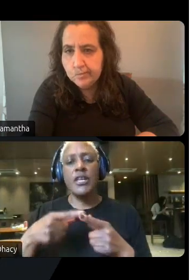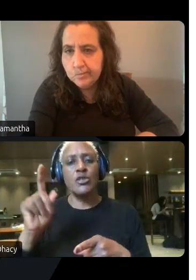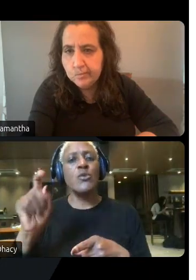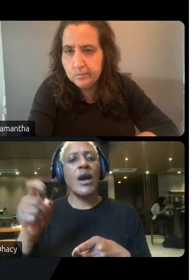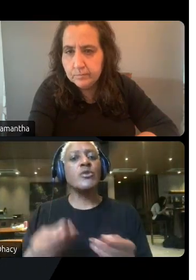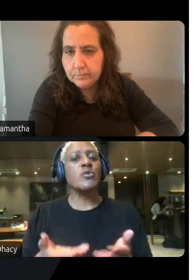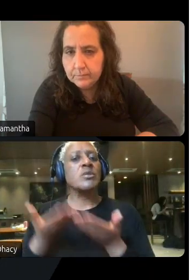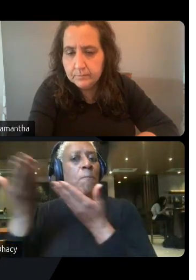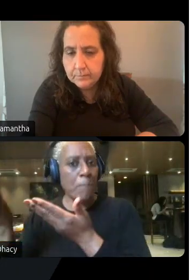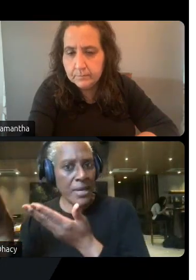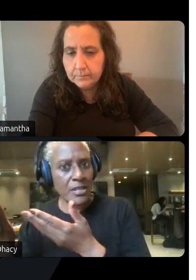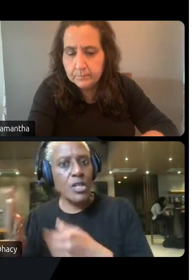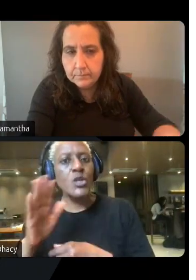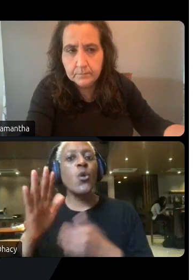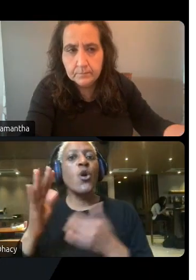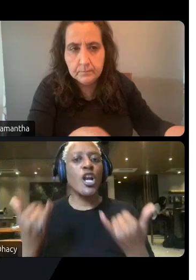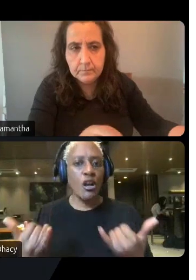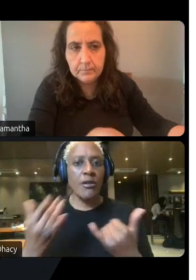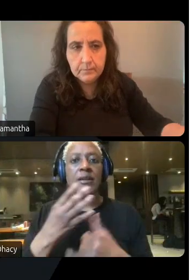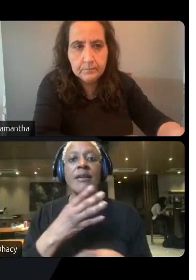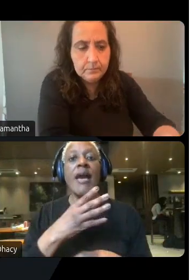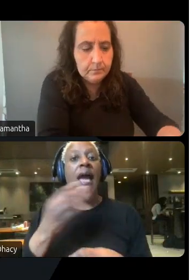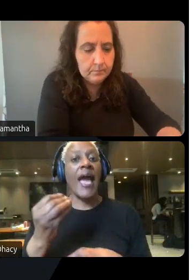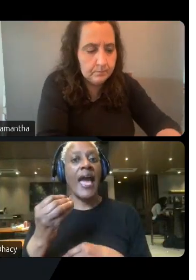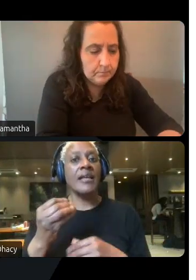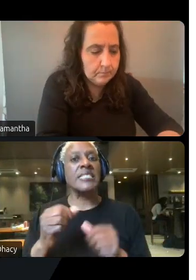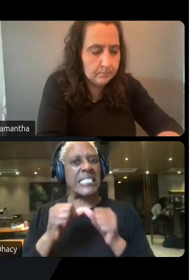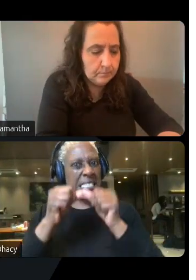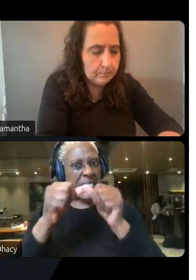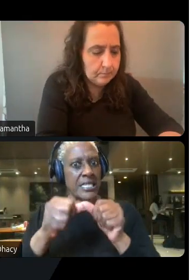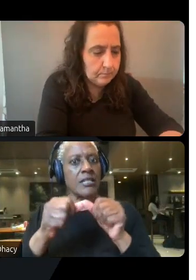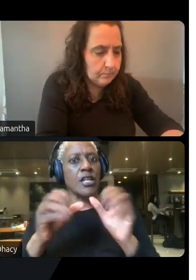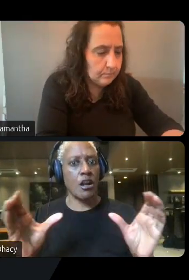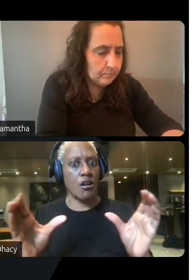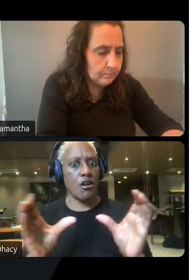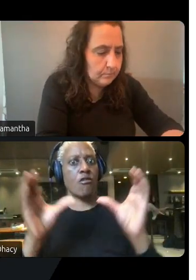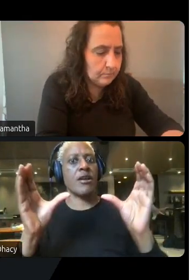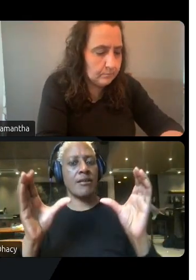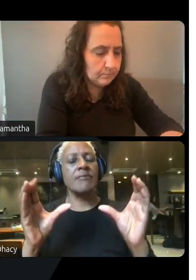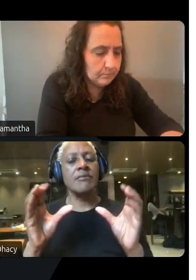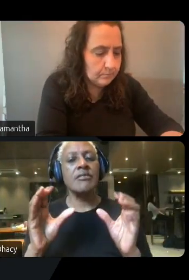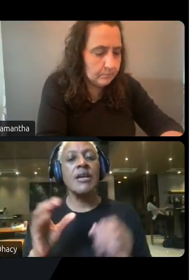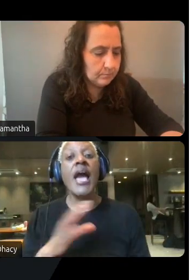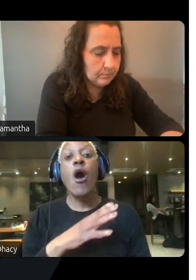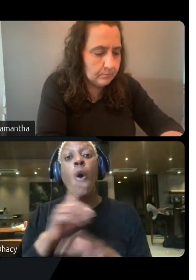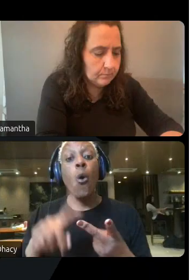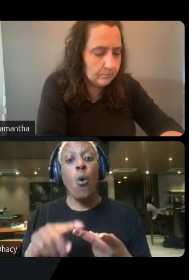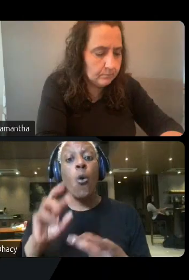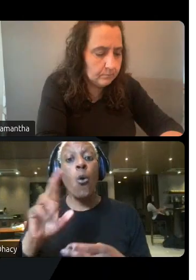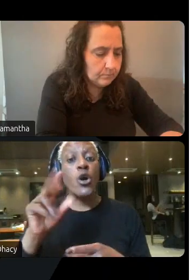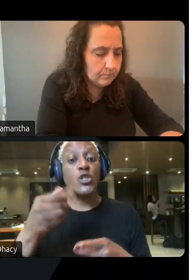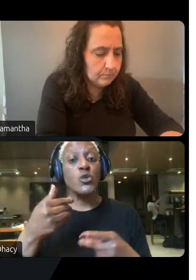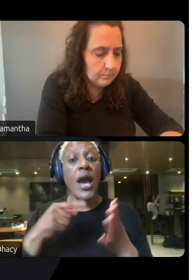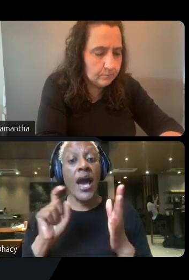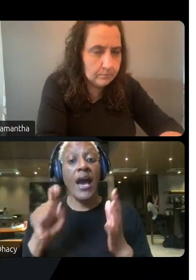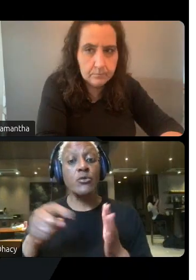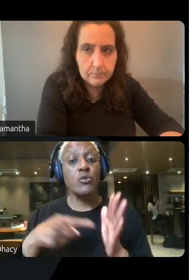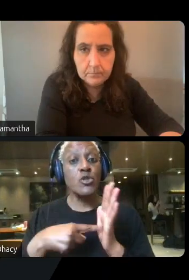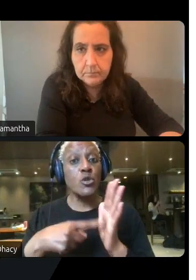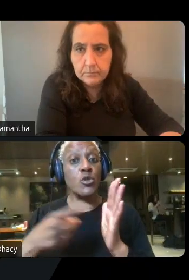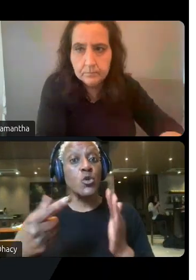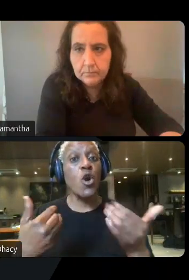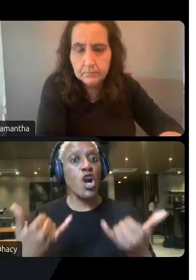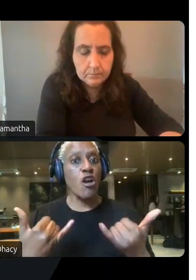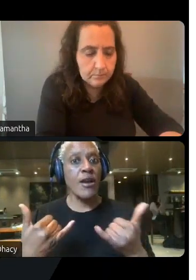unexpired teacher certification or a screenshot of your Teach account showing your current active New York